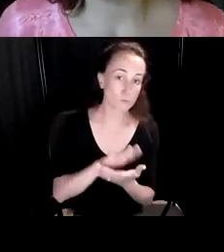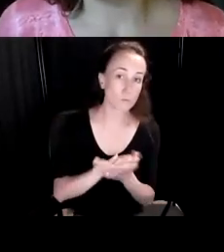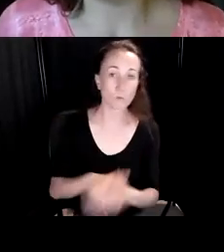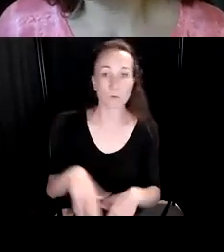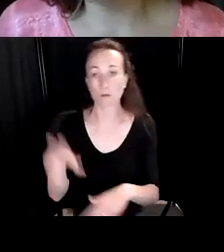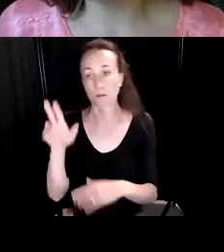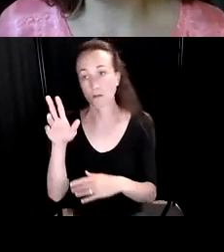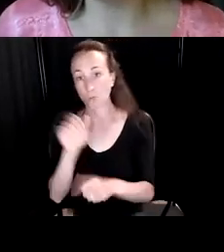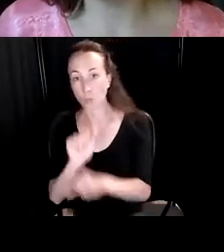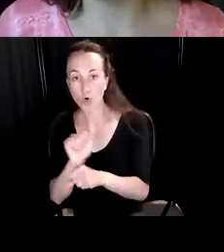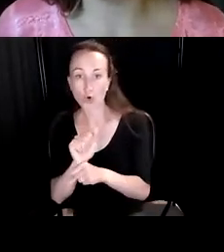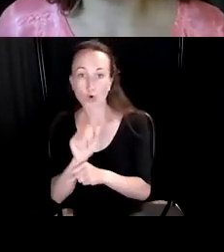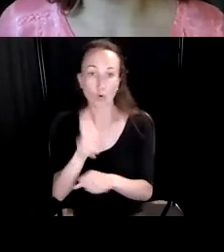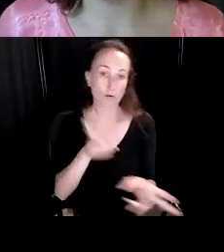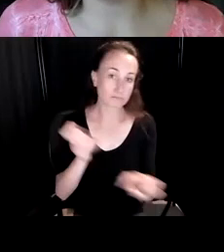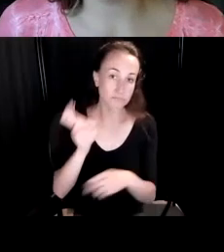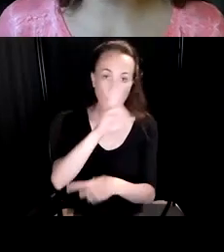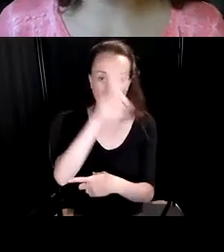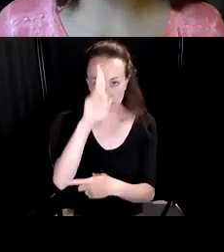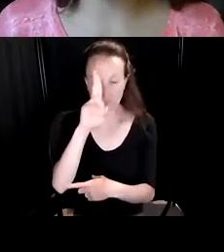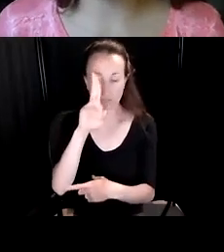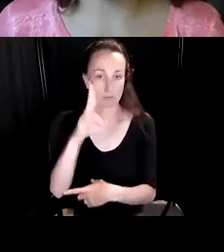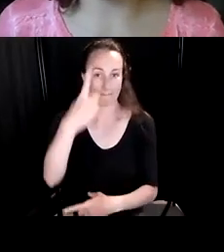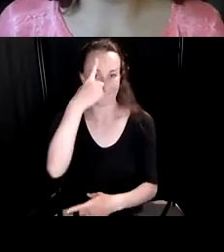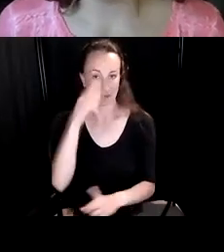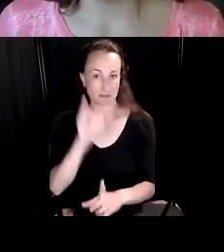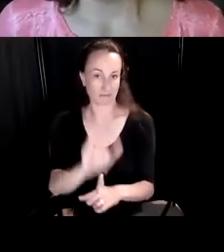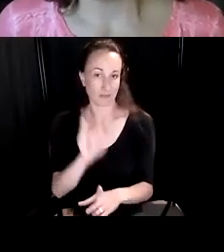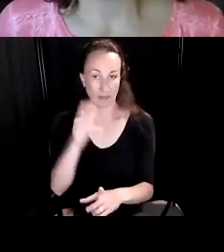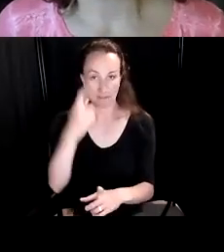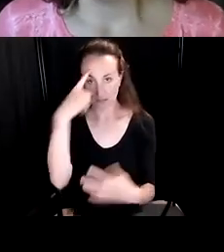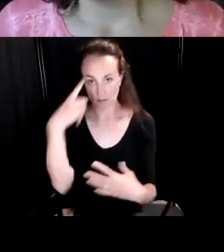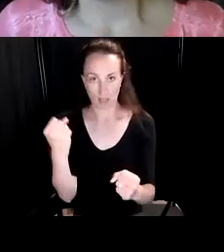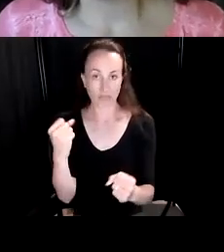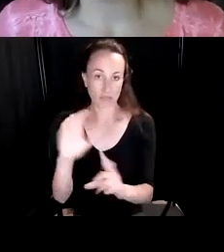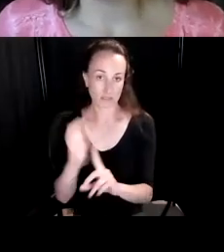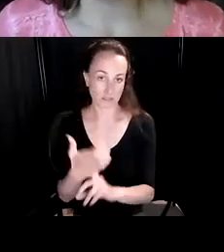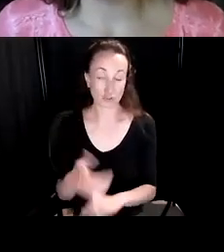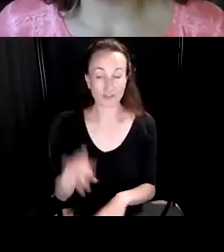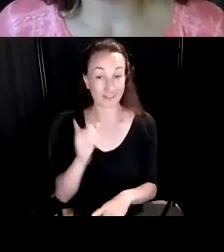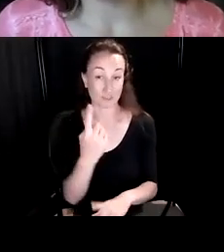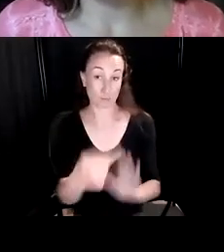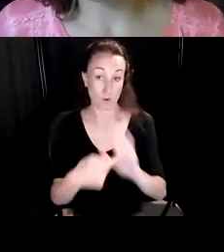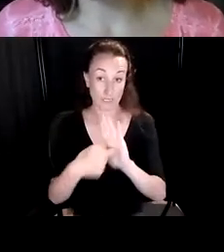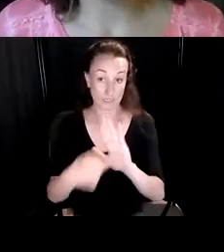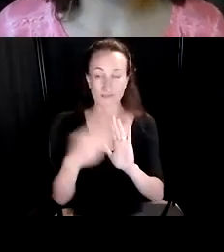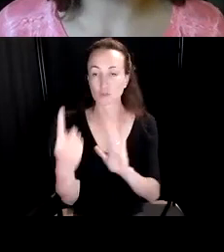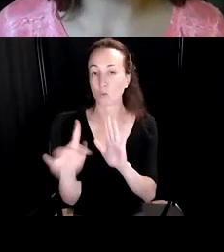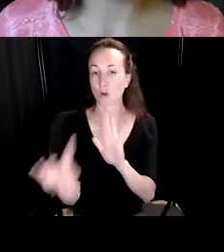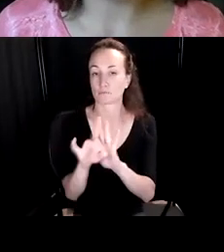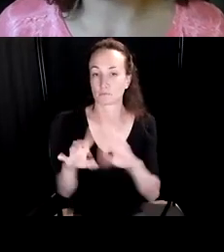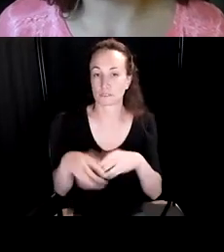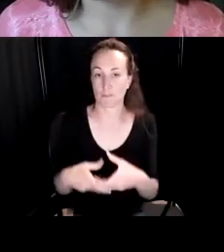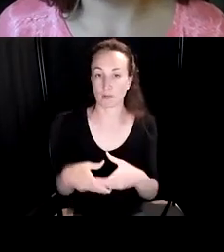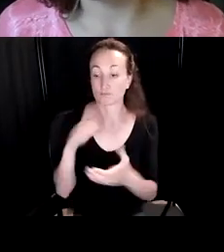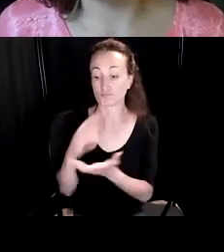hospitalized because of their serious mental health condition. And this was a national sample. And we were collecting data every 4 months